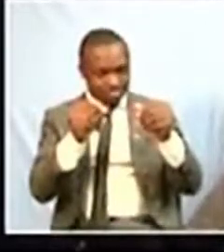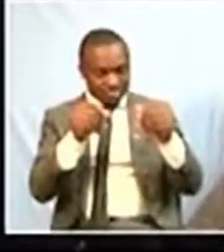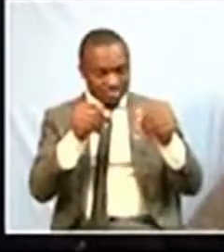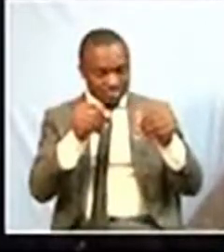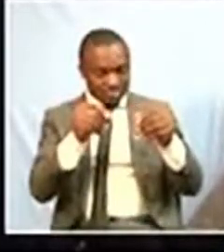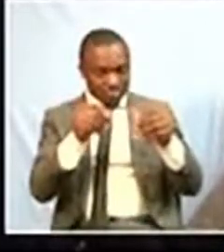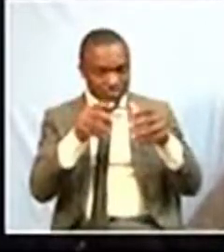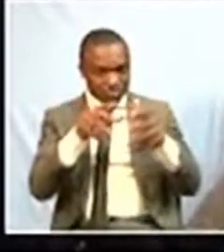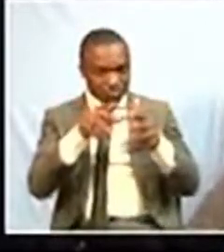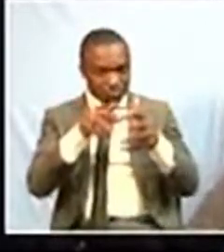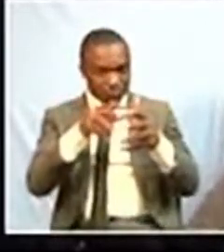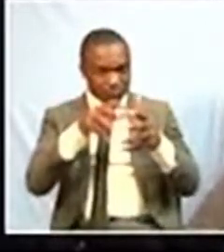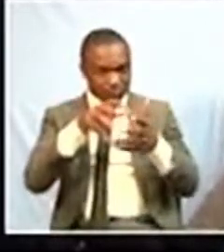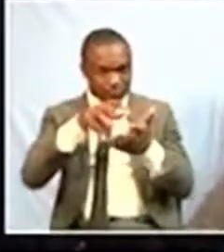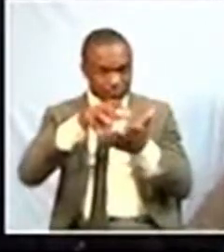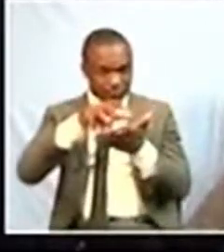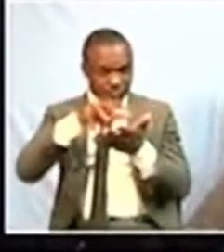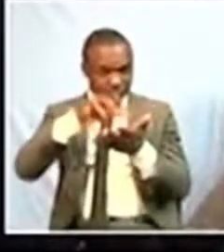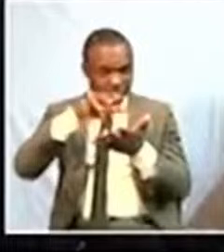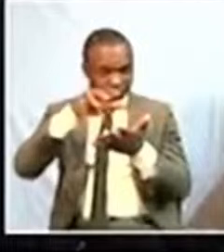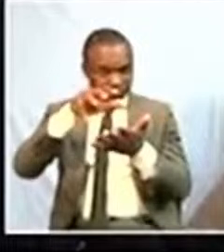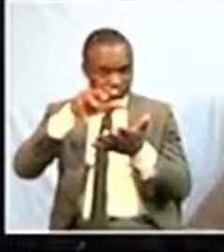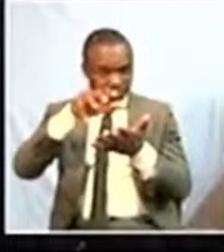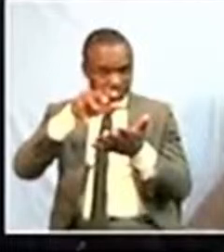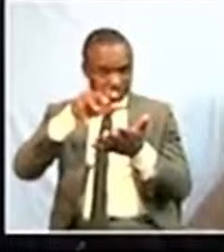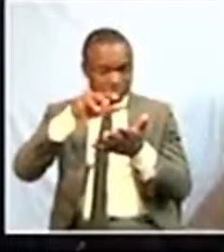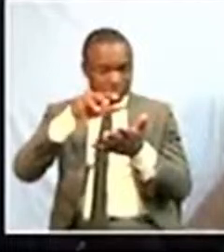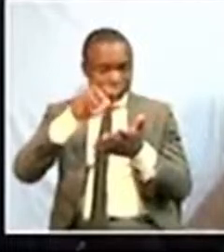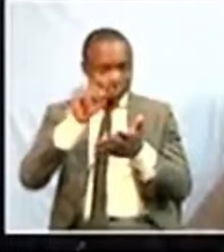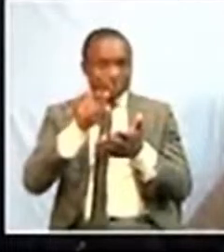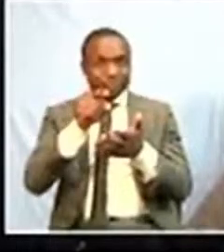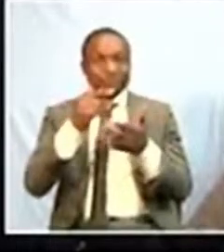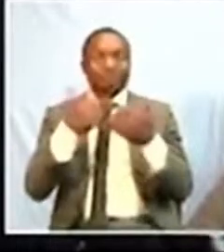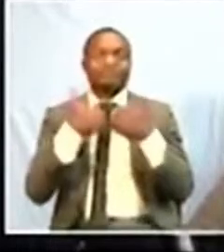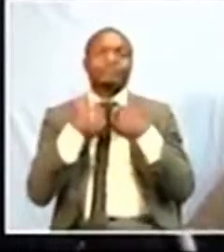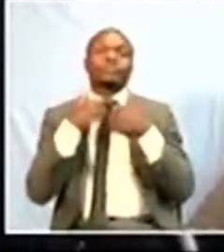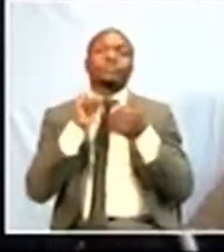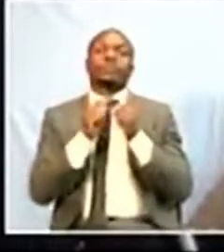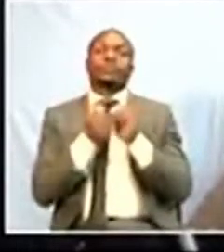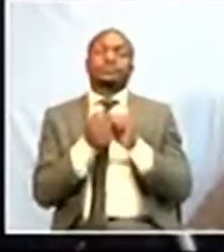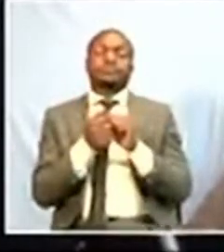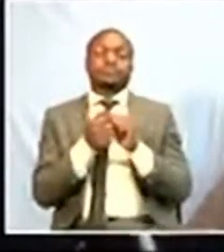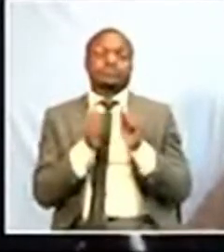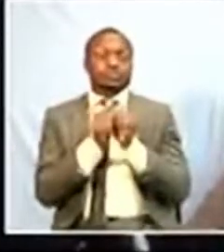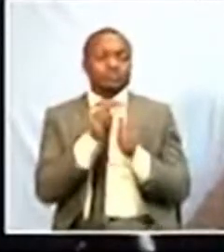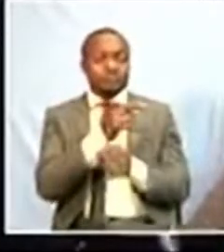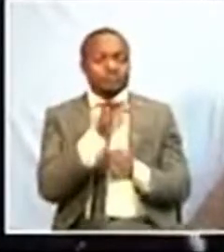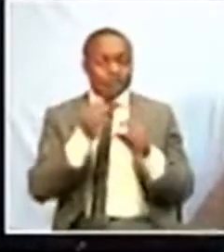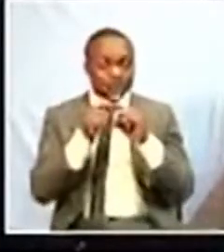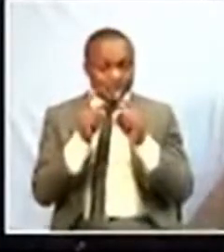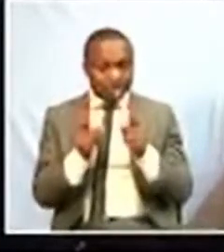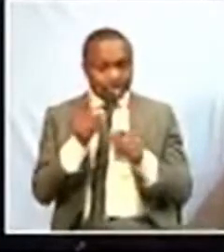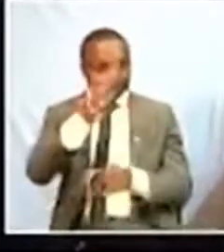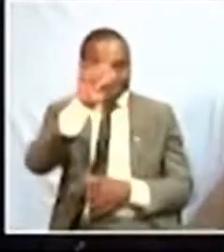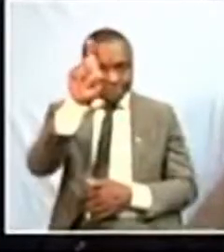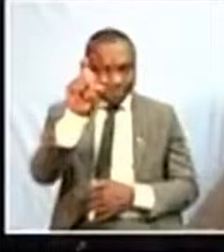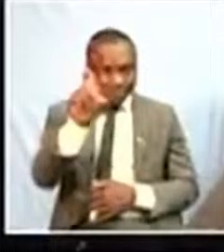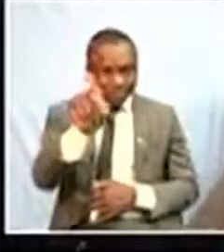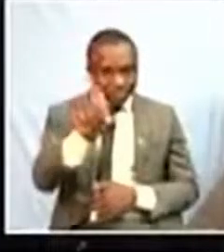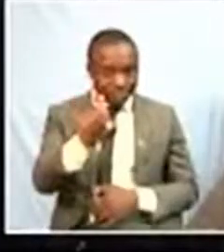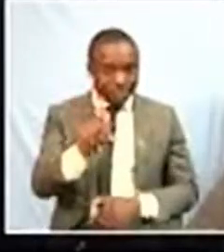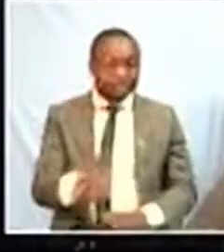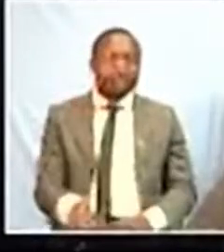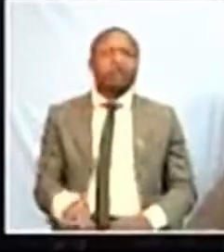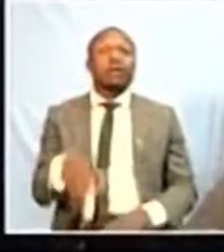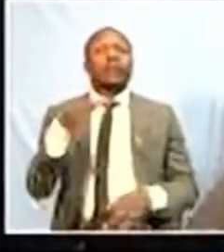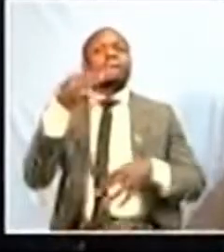Chair, we have problems with them. But the question is,